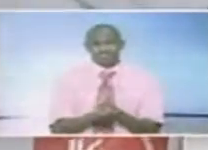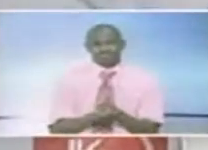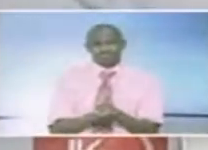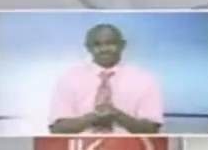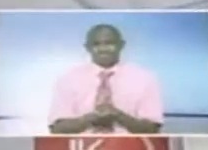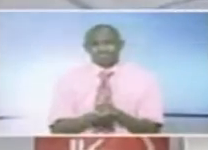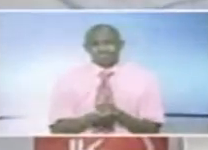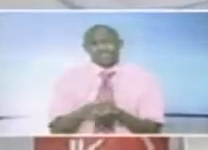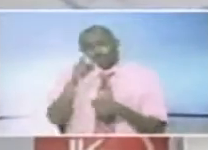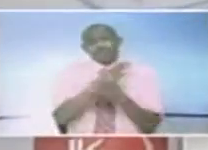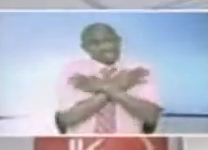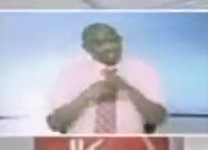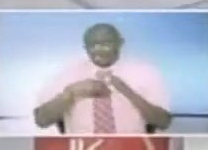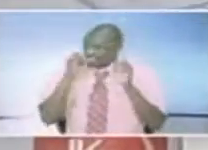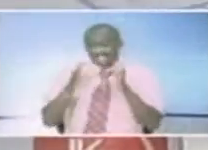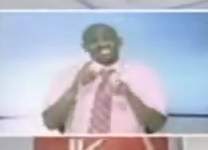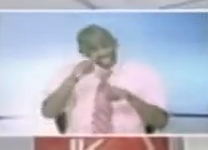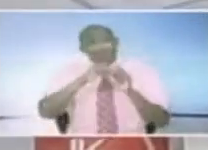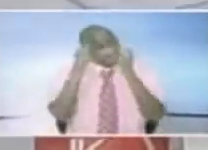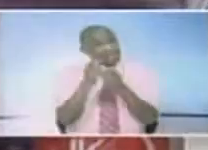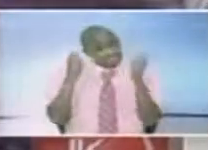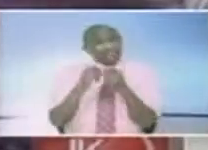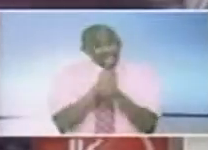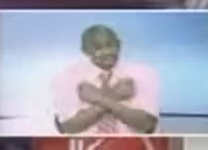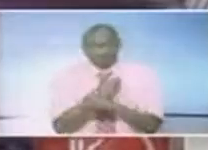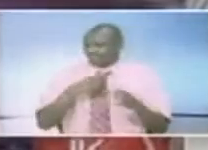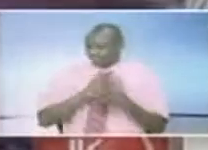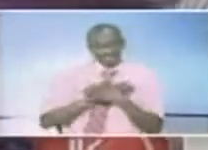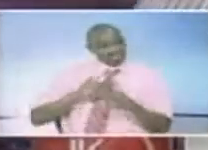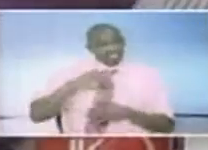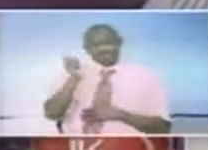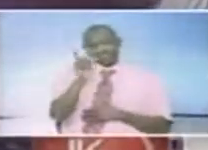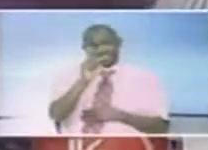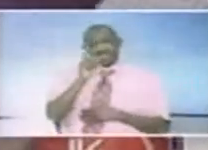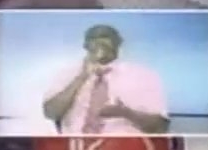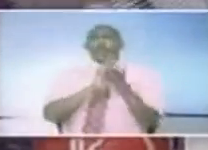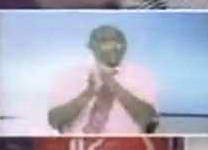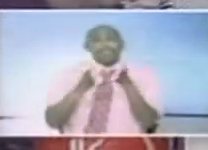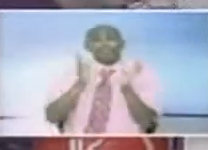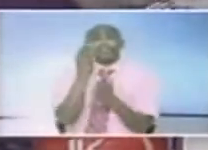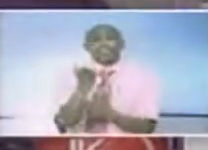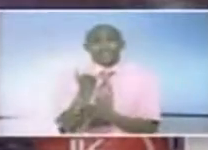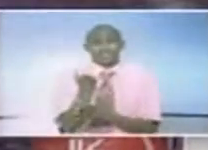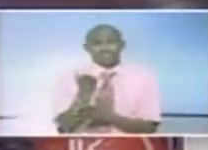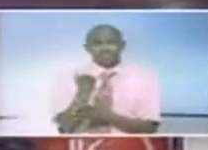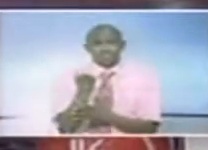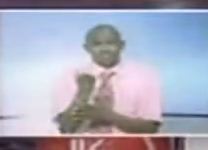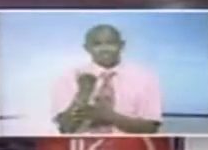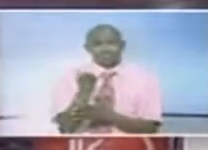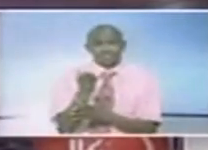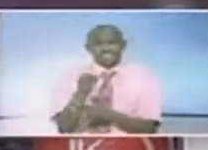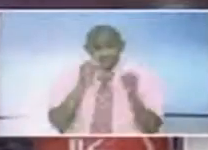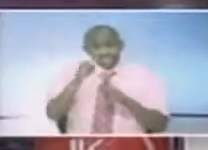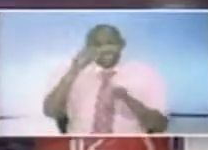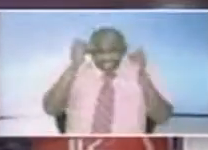don't even be my friend, because it's not good. Yeah, it's not good. Nobody was born to. Jeff, you didn't